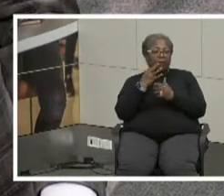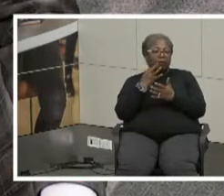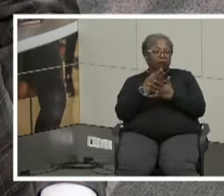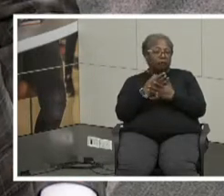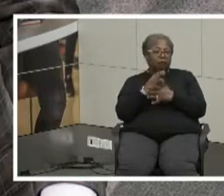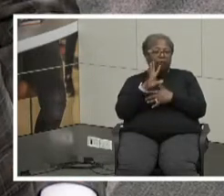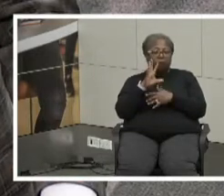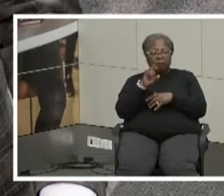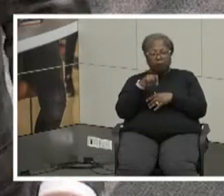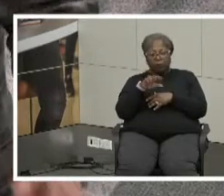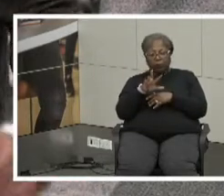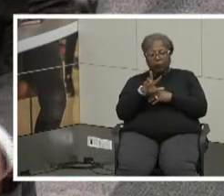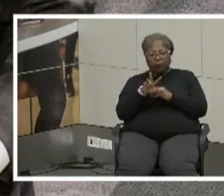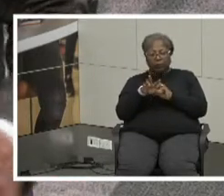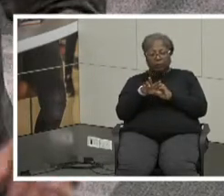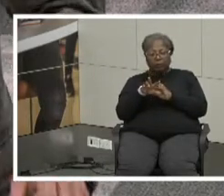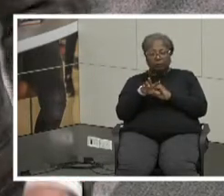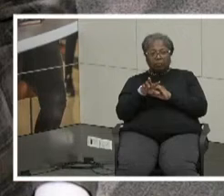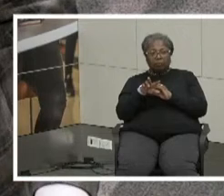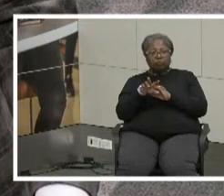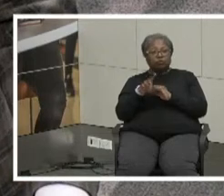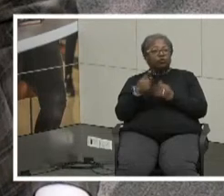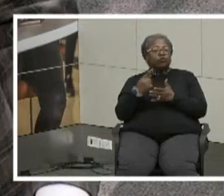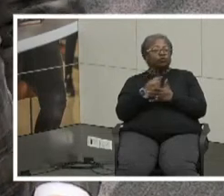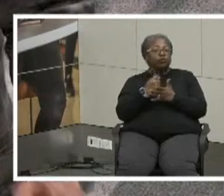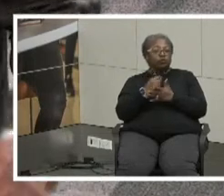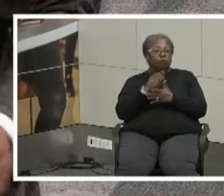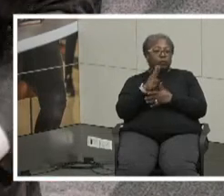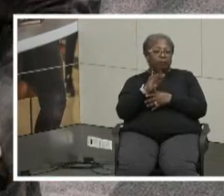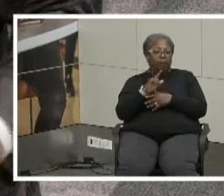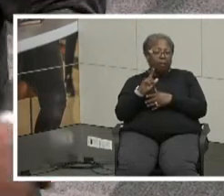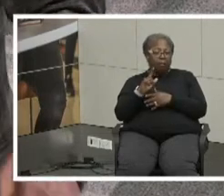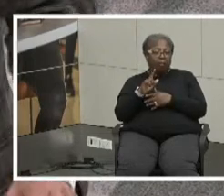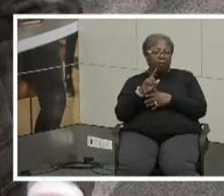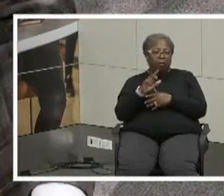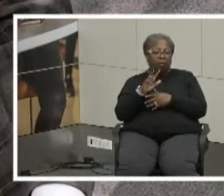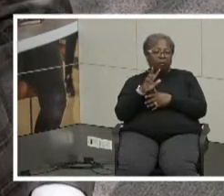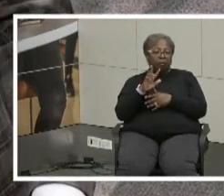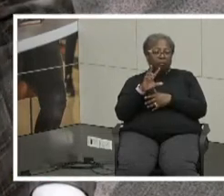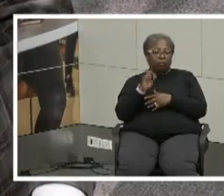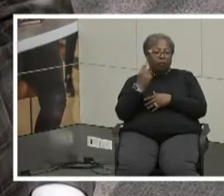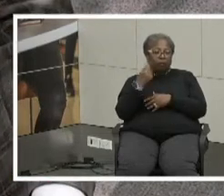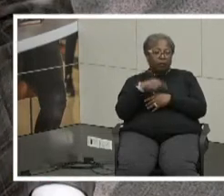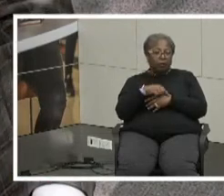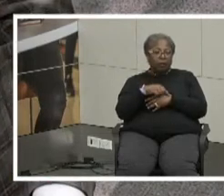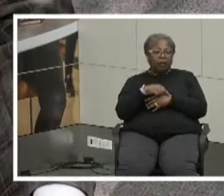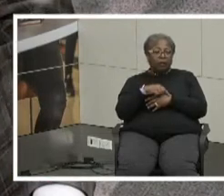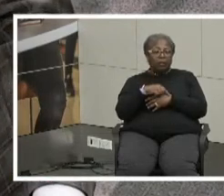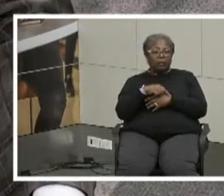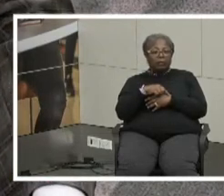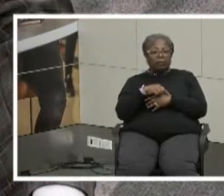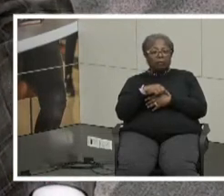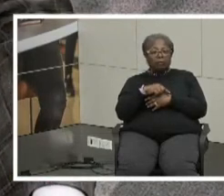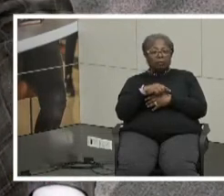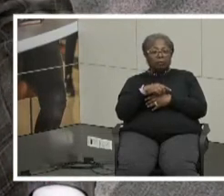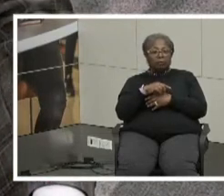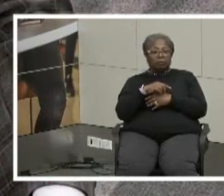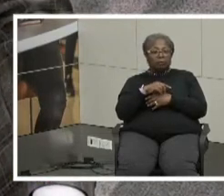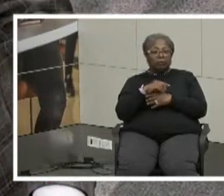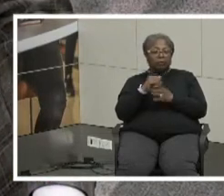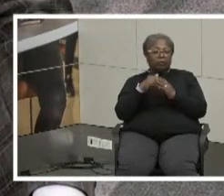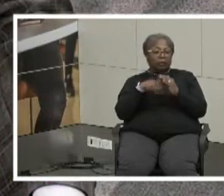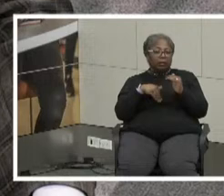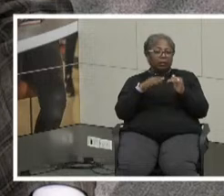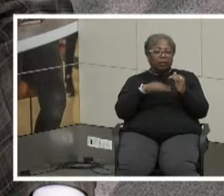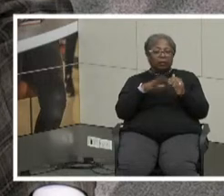at 5.3 treasury bills 30 um 30 days is five five U Less